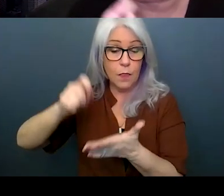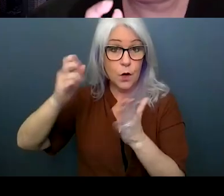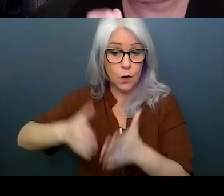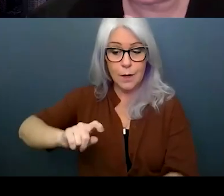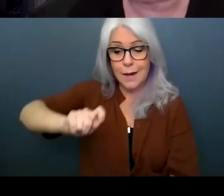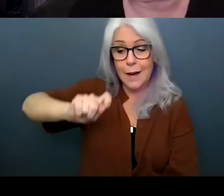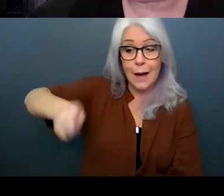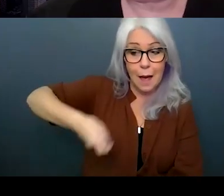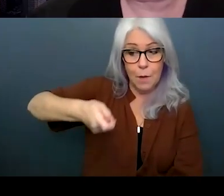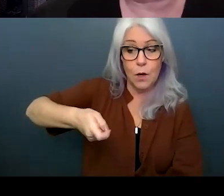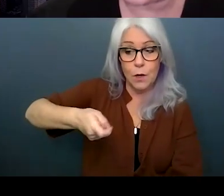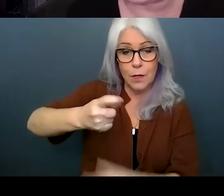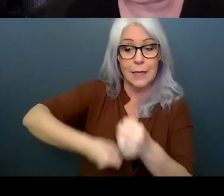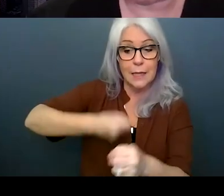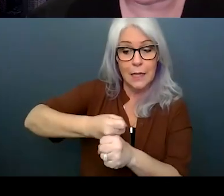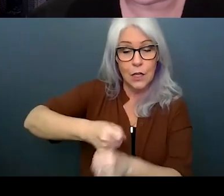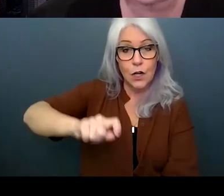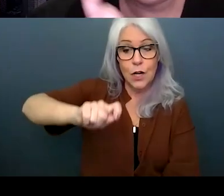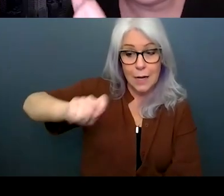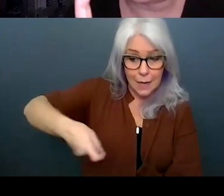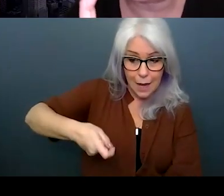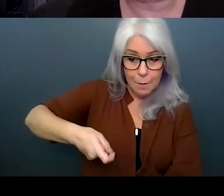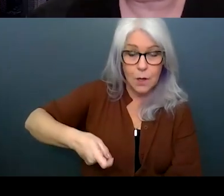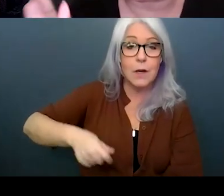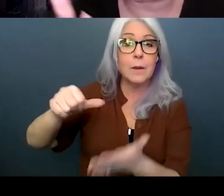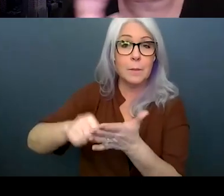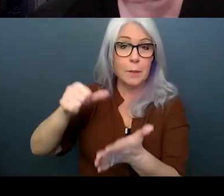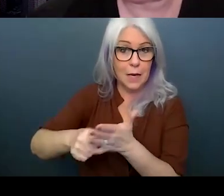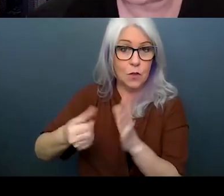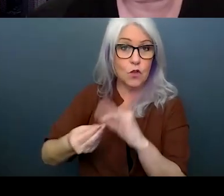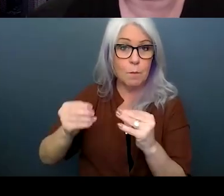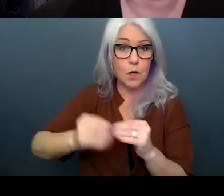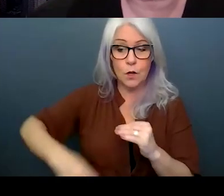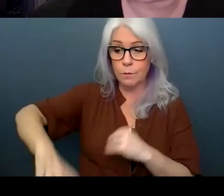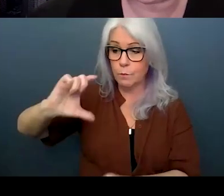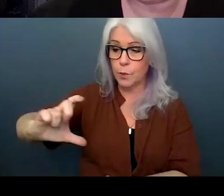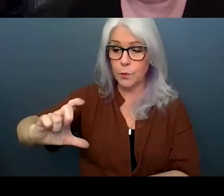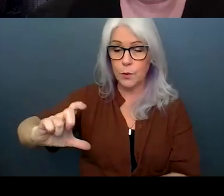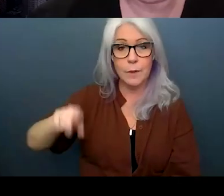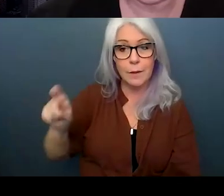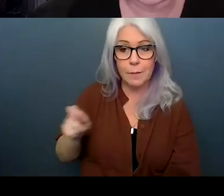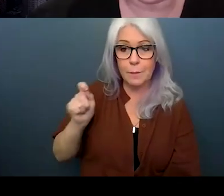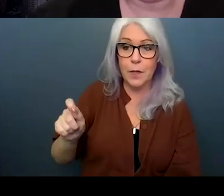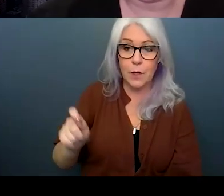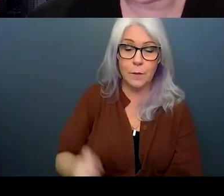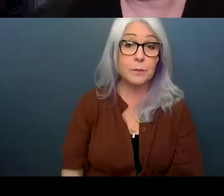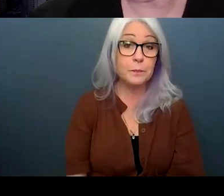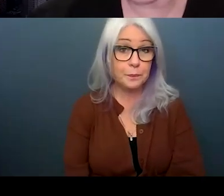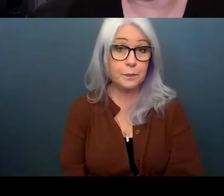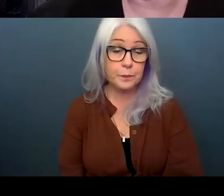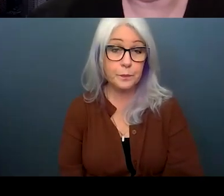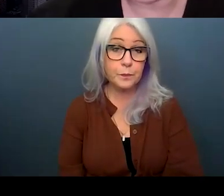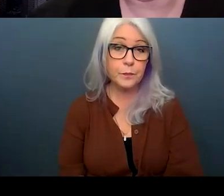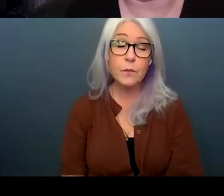the year, comma, and the page number, close parentheses with the period at the end. So note